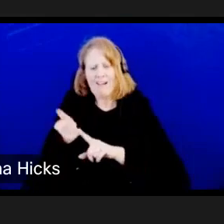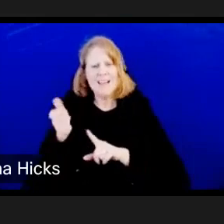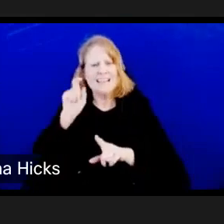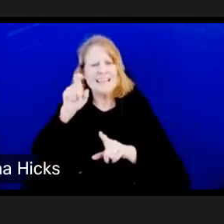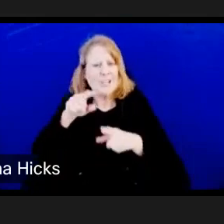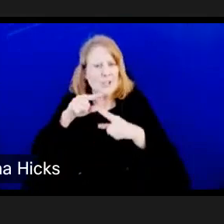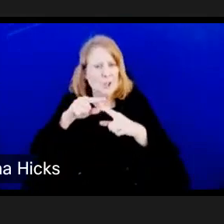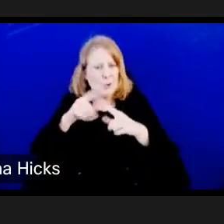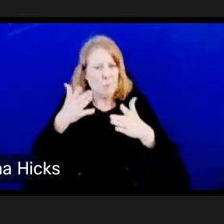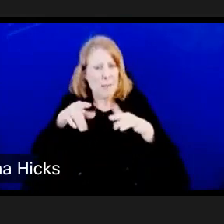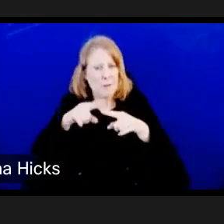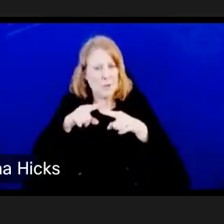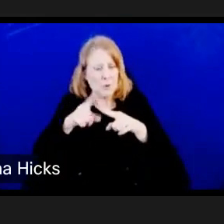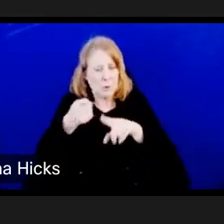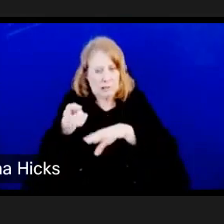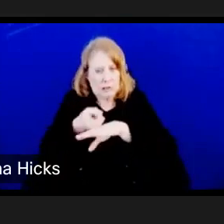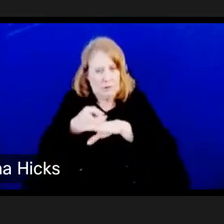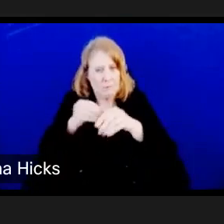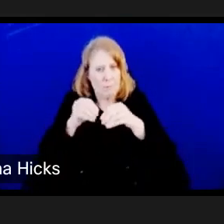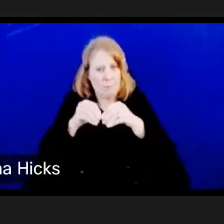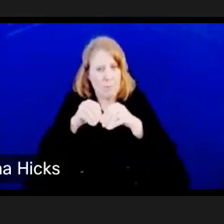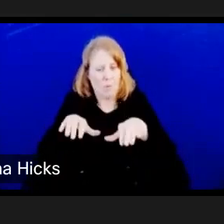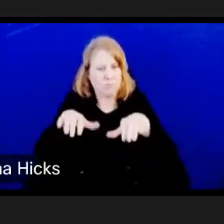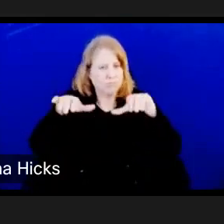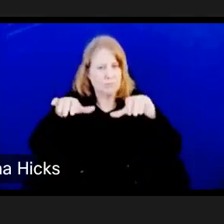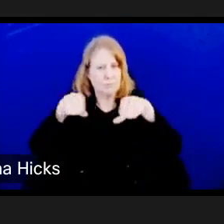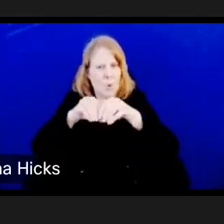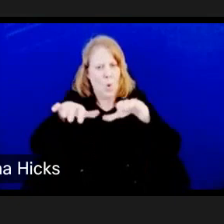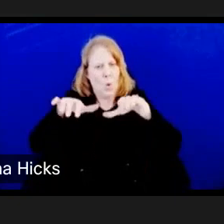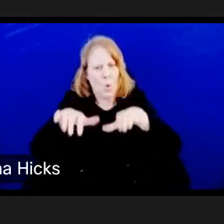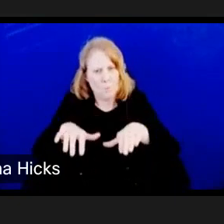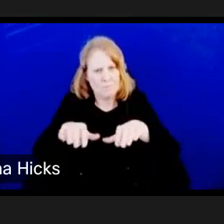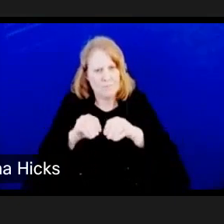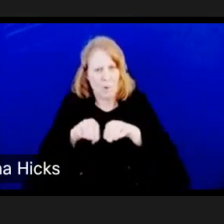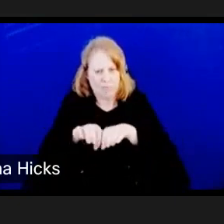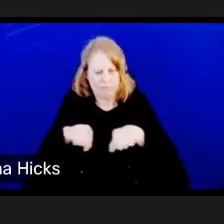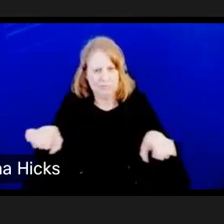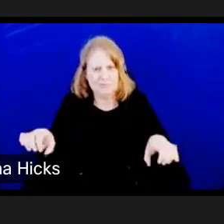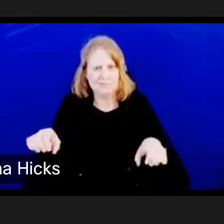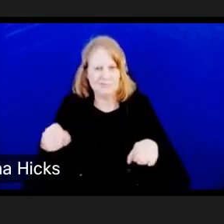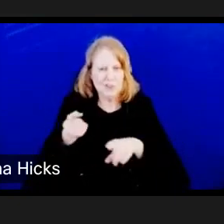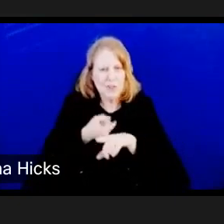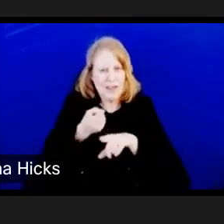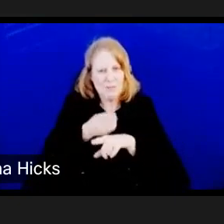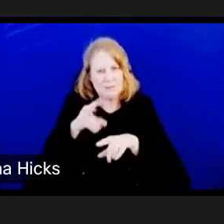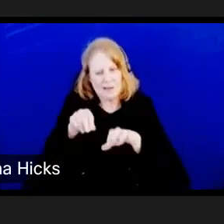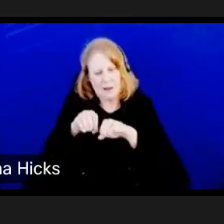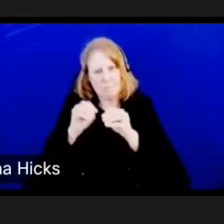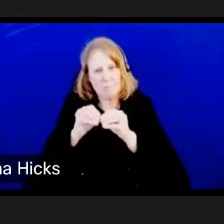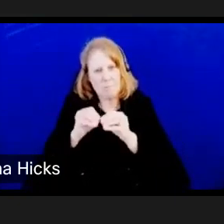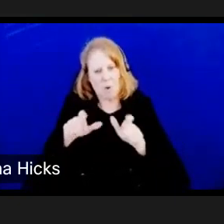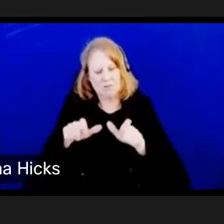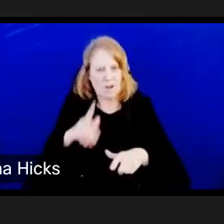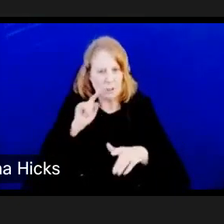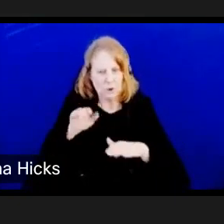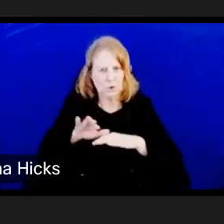down. And I'm wondering if that is something that DDOT would do. Those are my